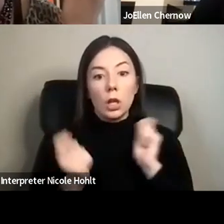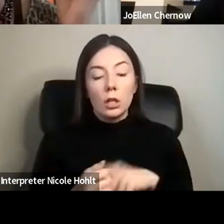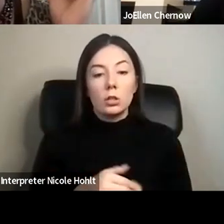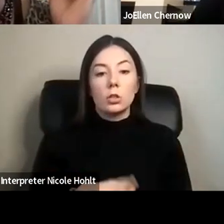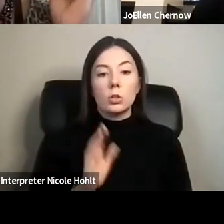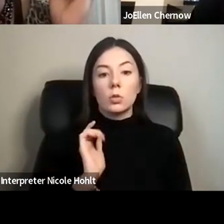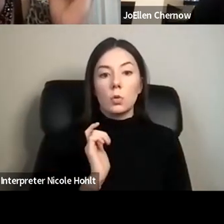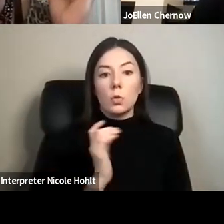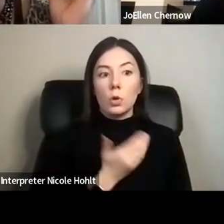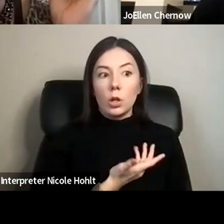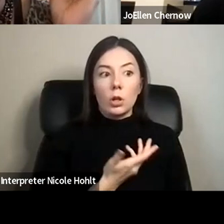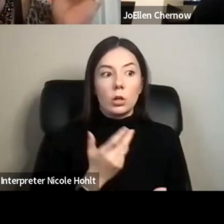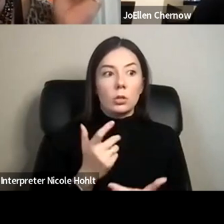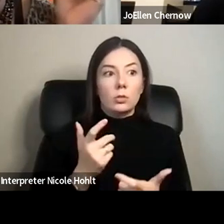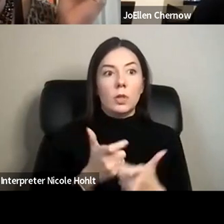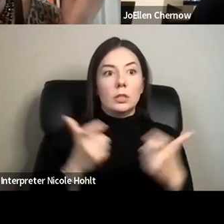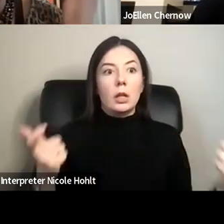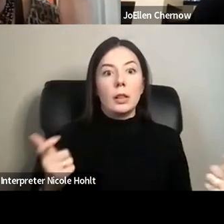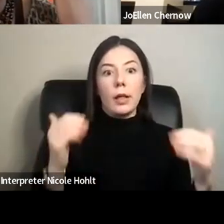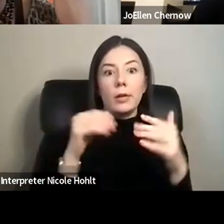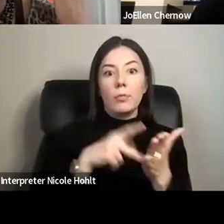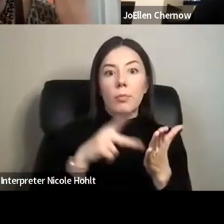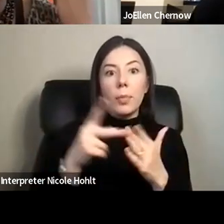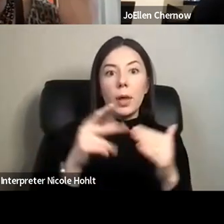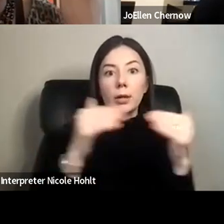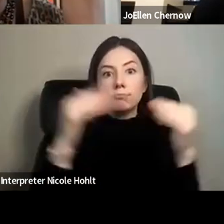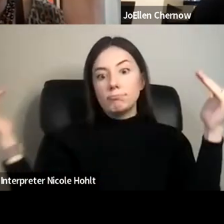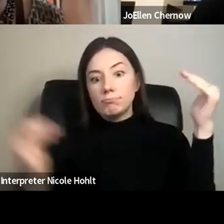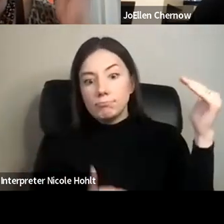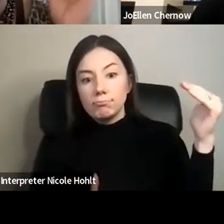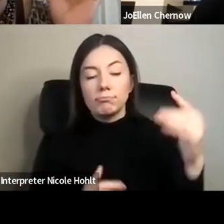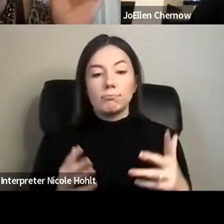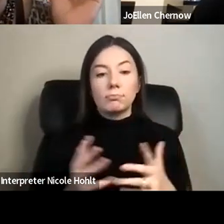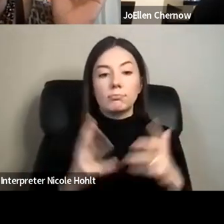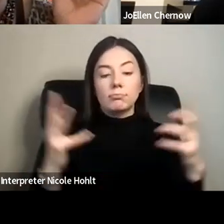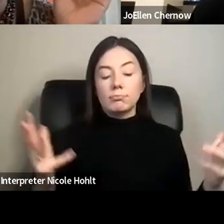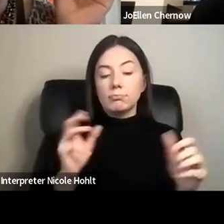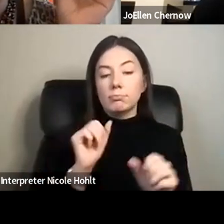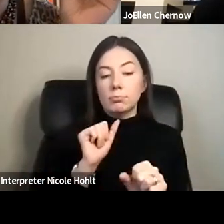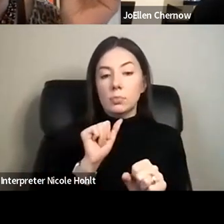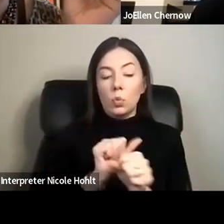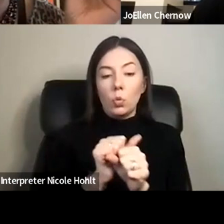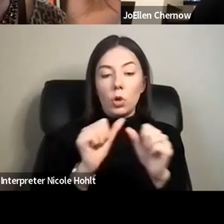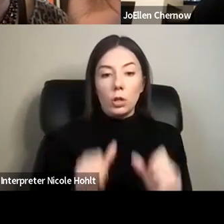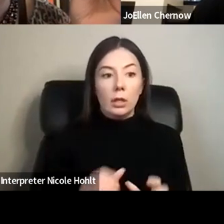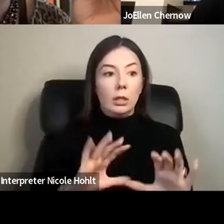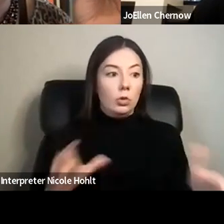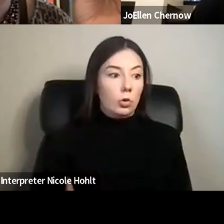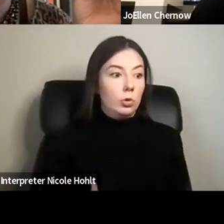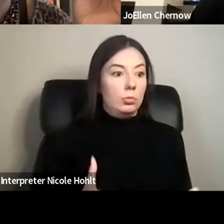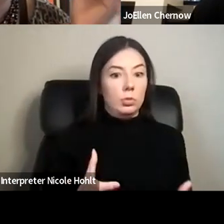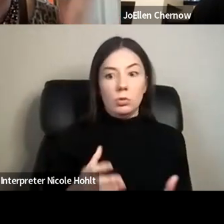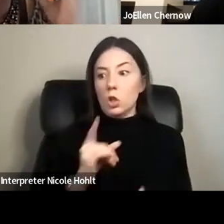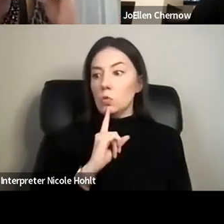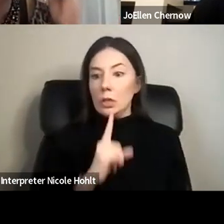class gap. You know, poor and working class folks are being attacked at all sides from every